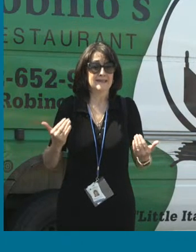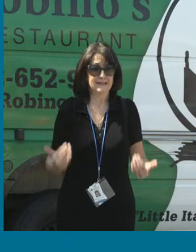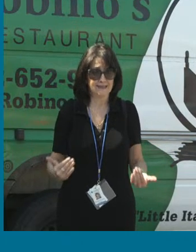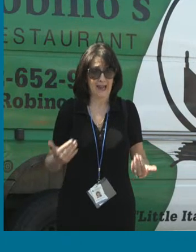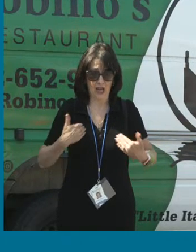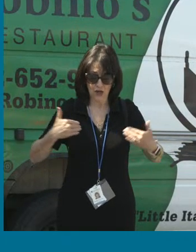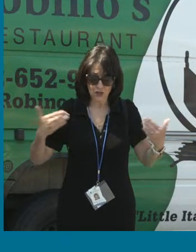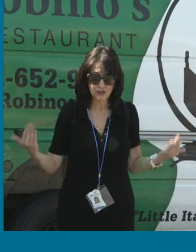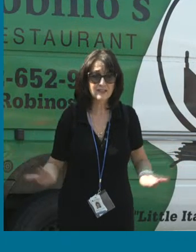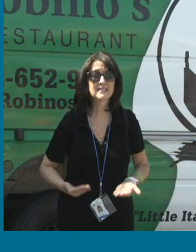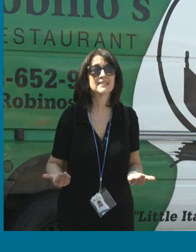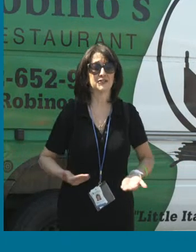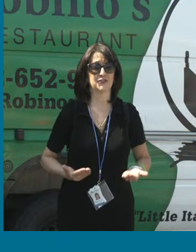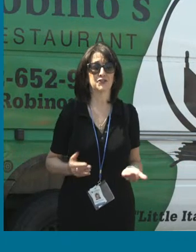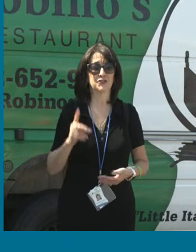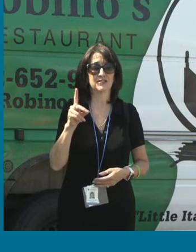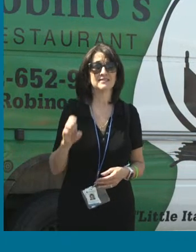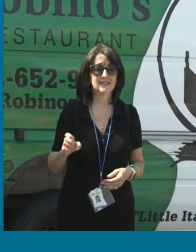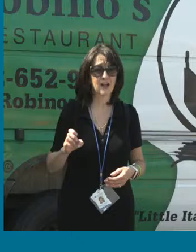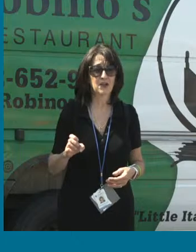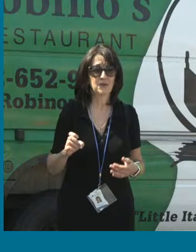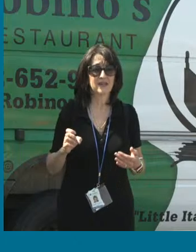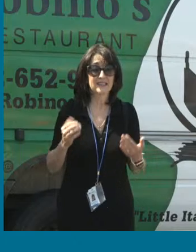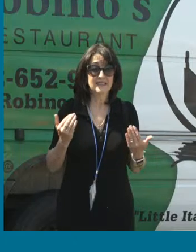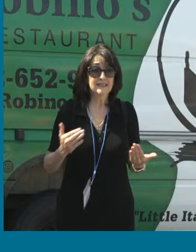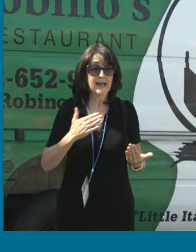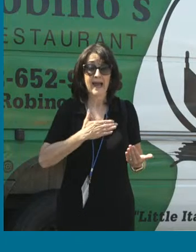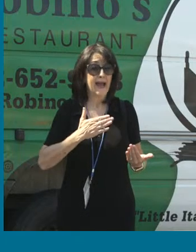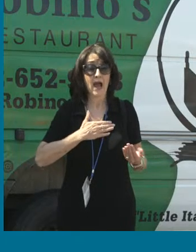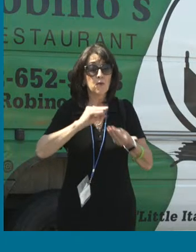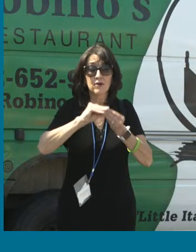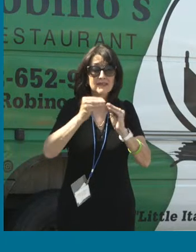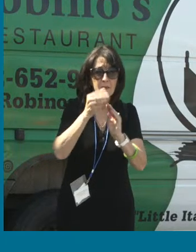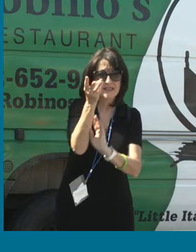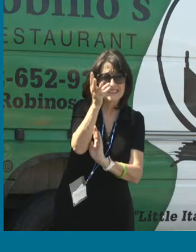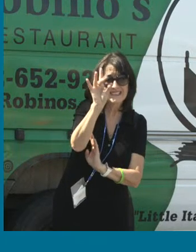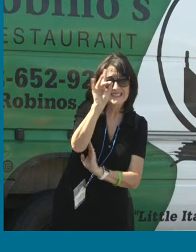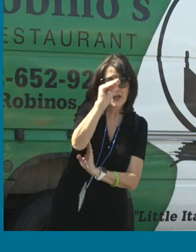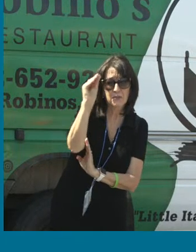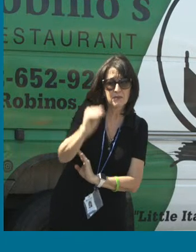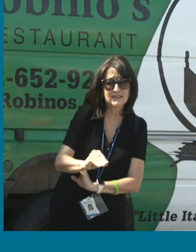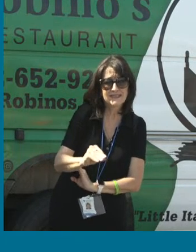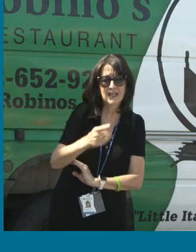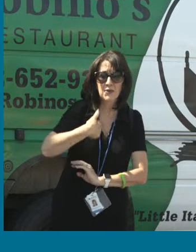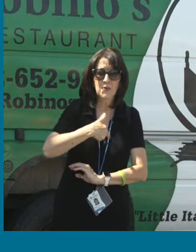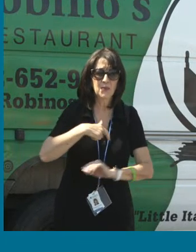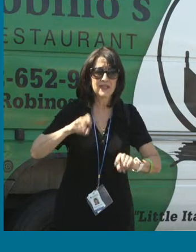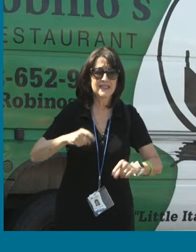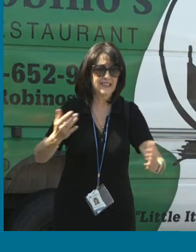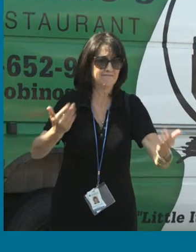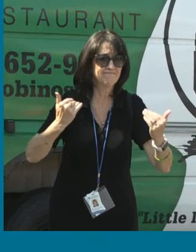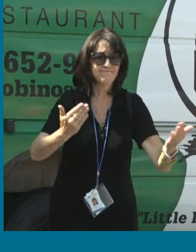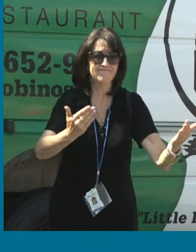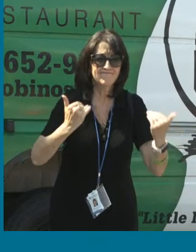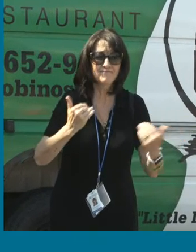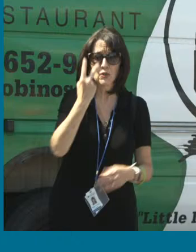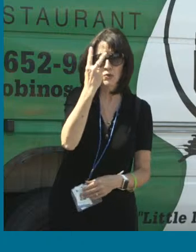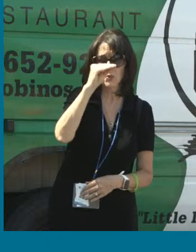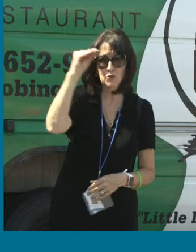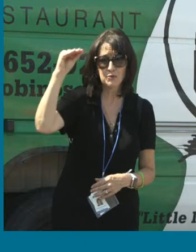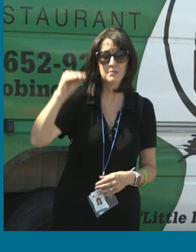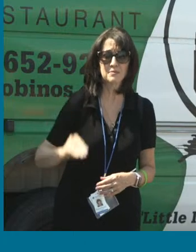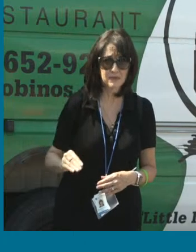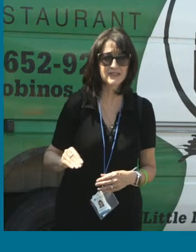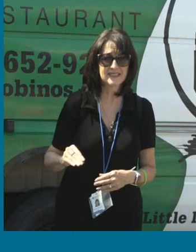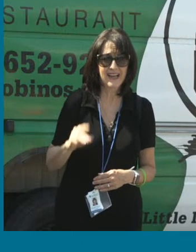at just short of 68%. So that last 2%, that last